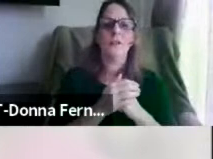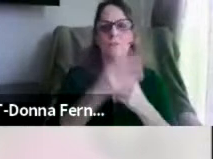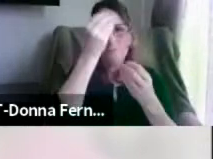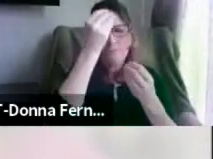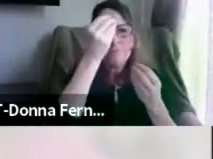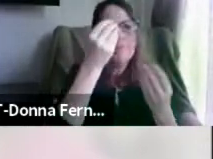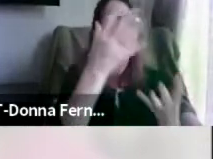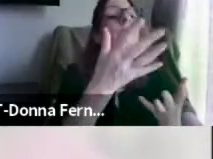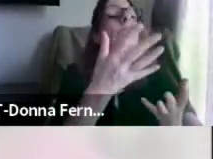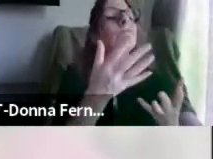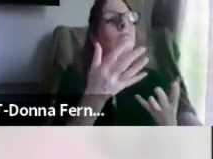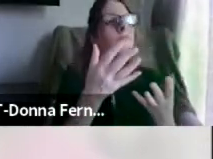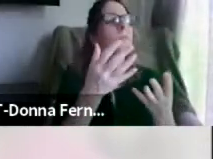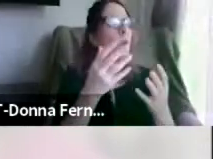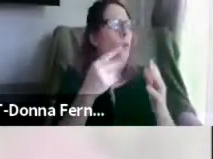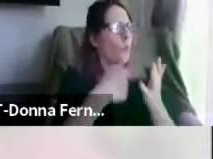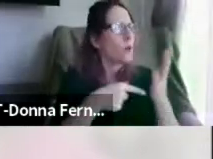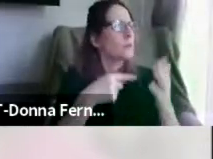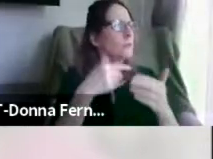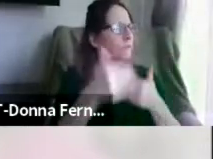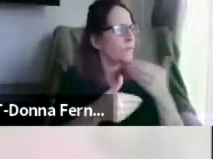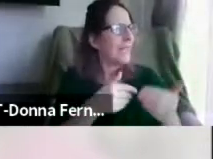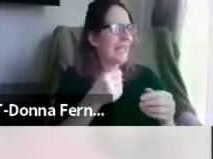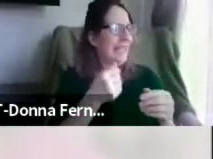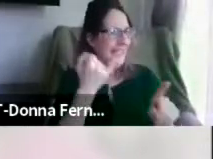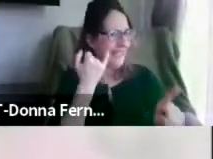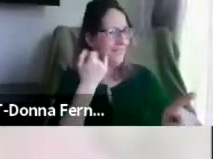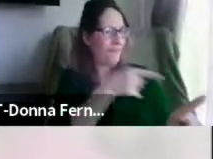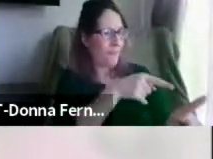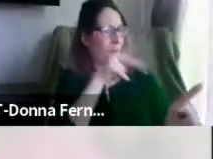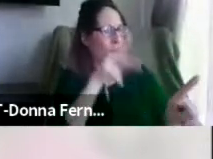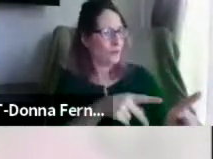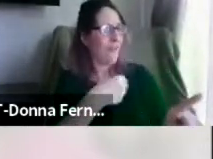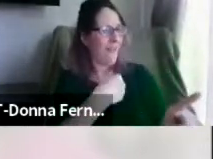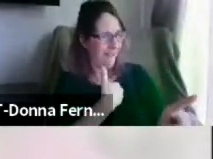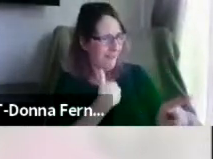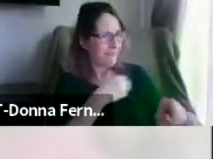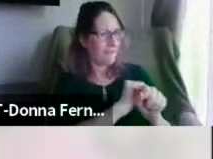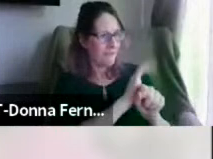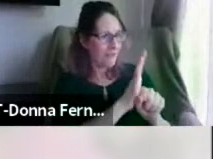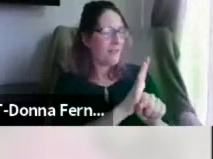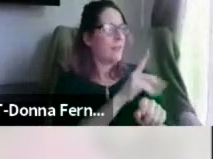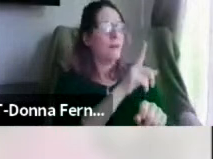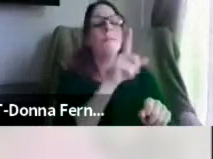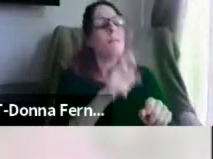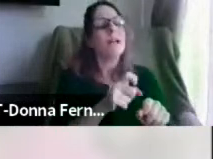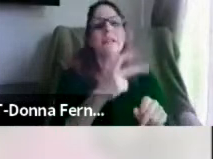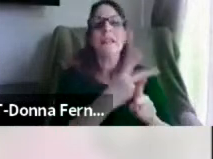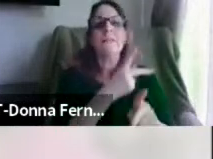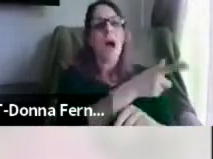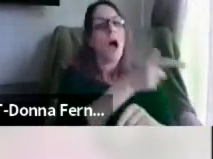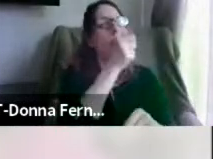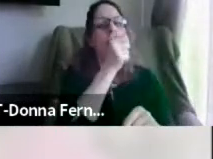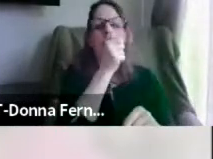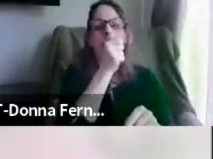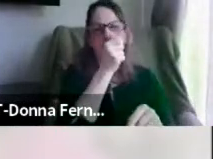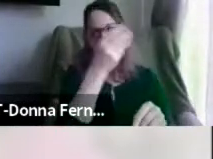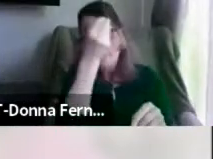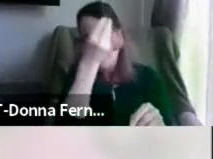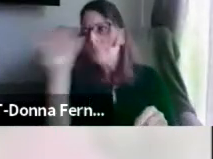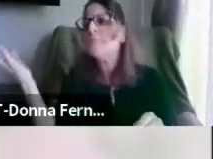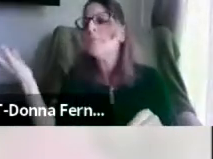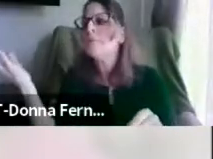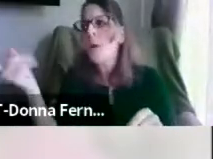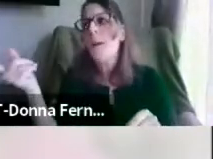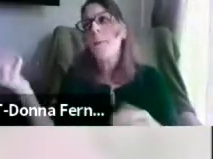testing. Again, we talked about how if you do have somebody that tests positive, they must remain anonymous. Let your staff know you may